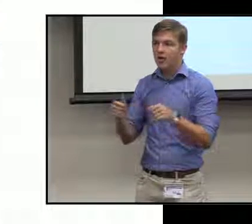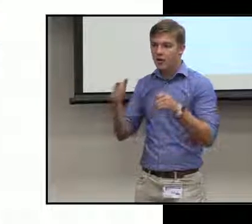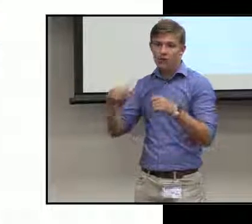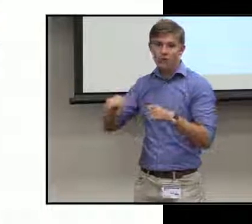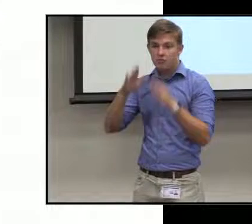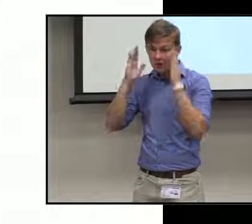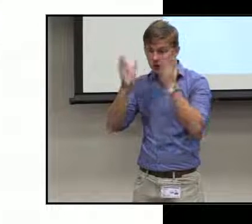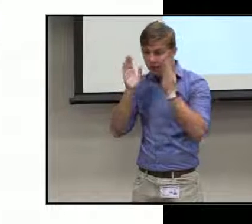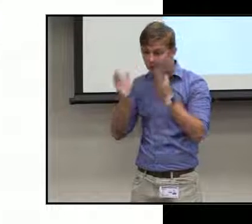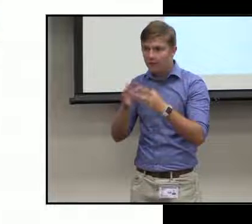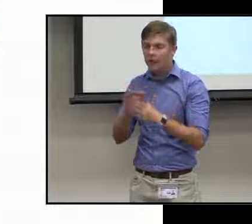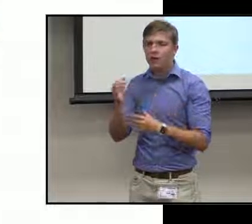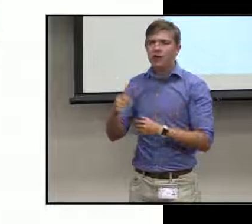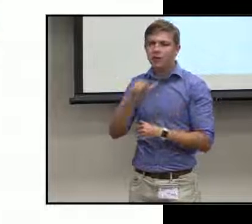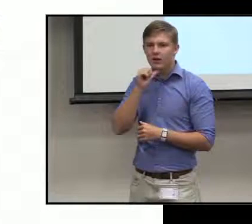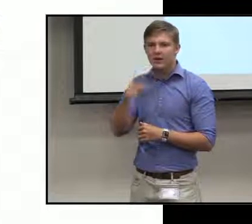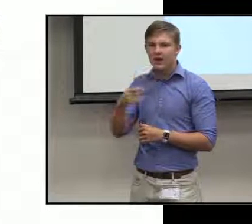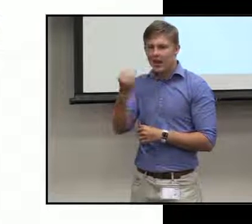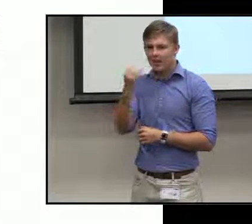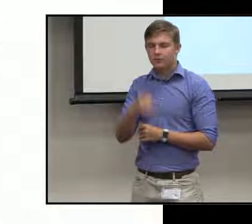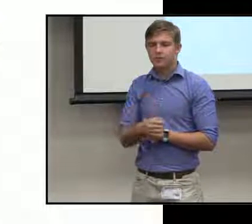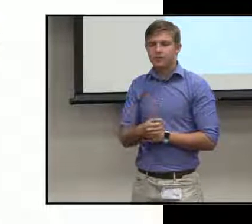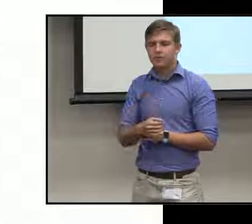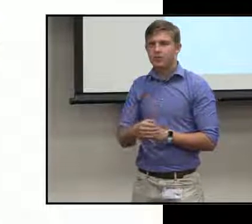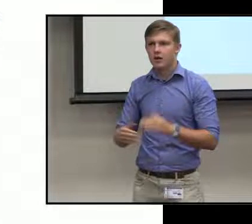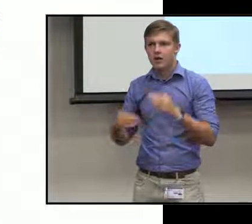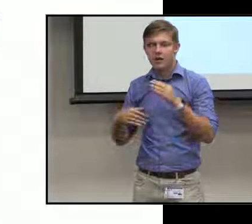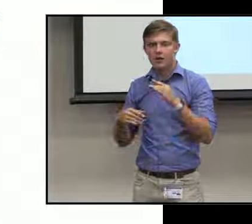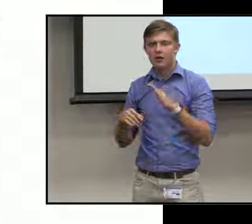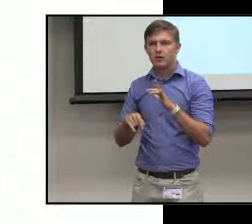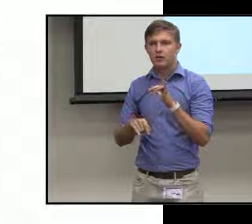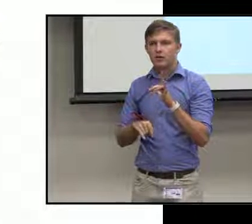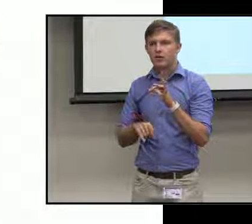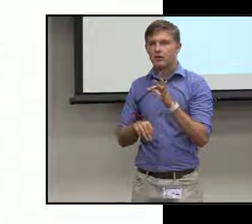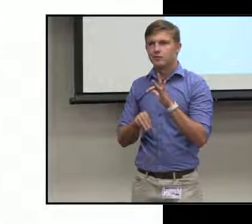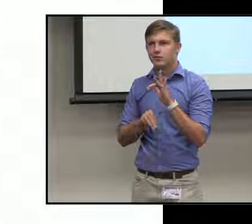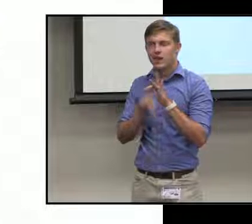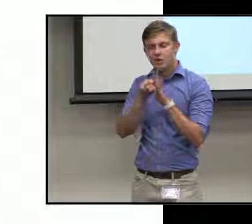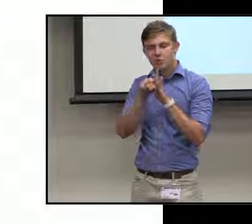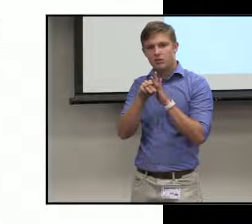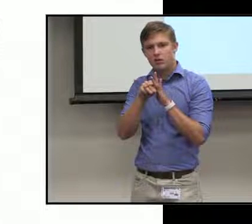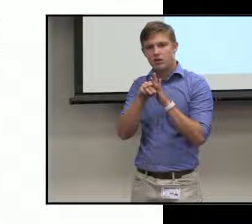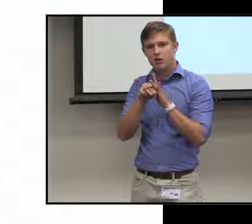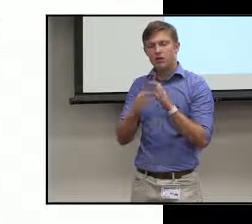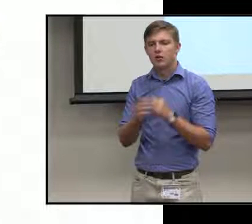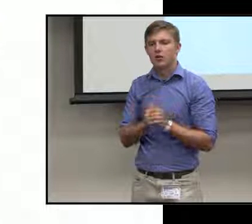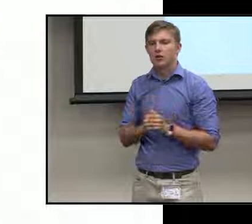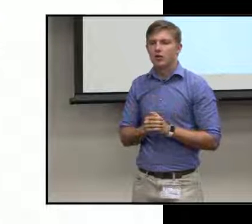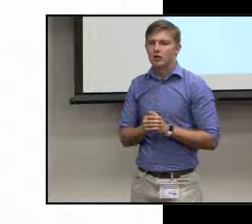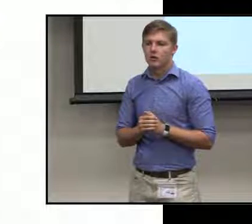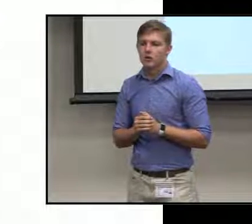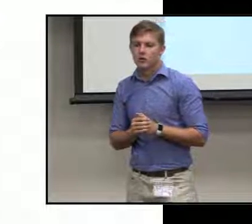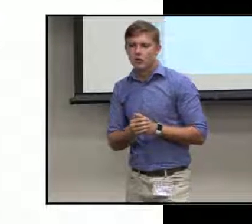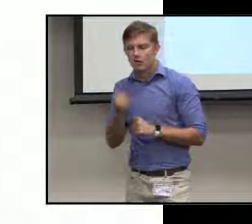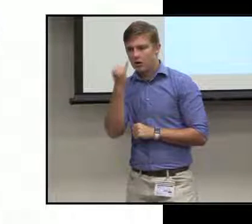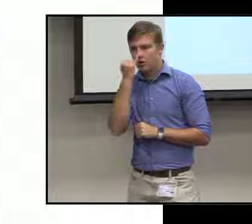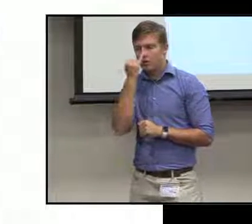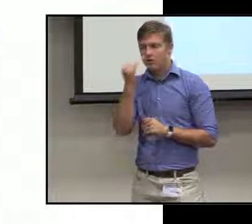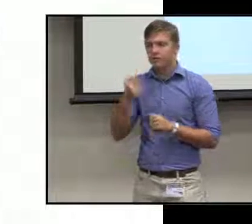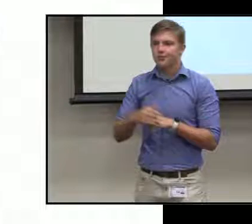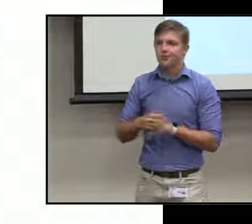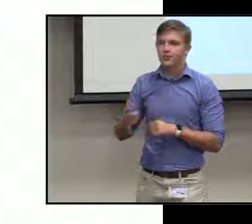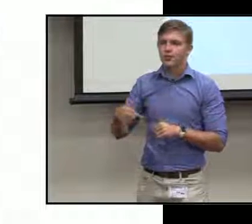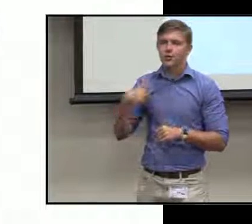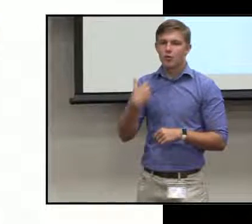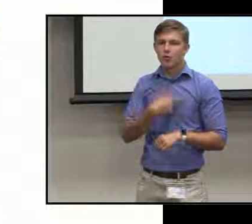dedicated. They're not immature. In many ways, they're a lot more mature than I am. And so we are partners with